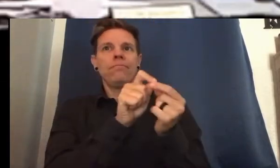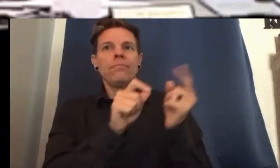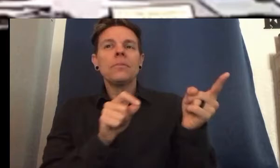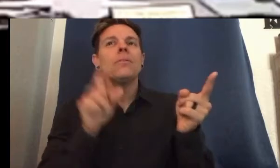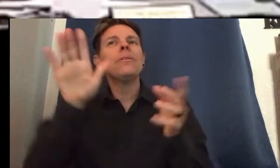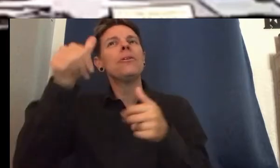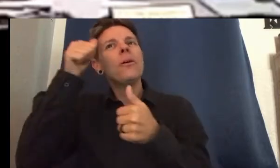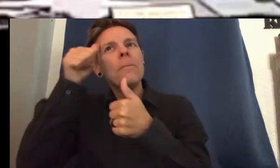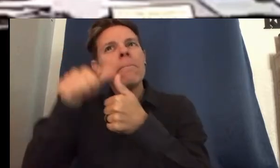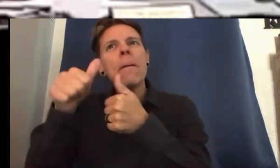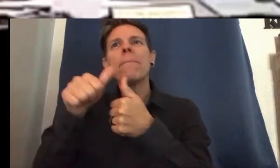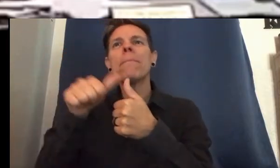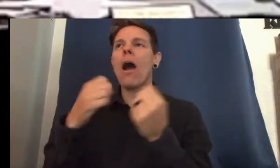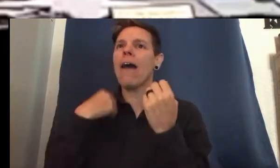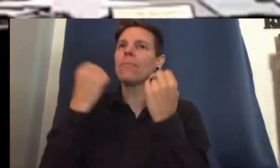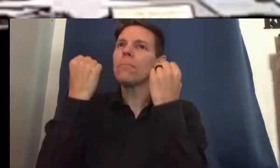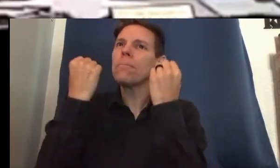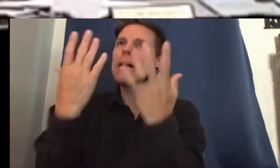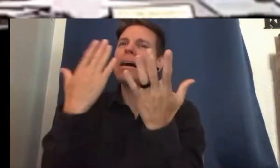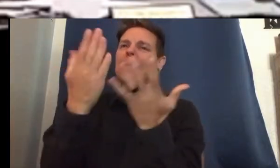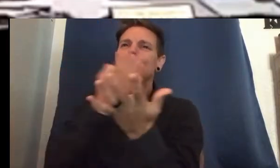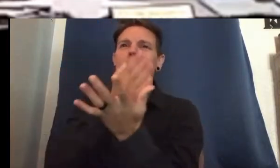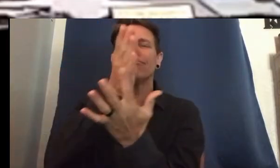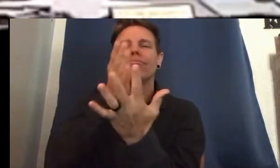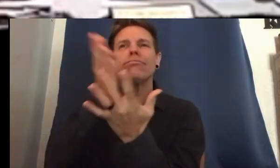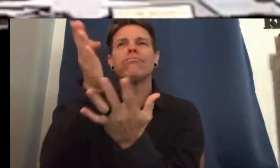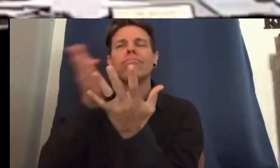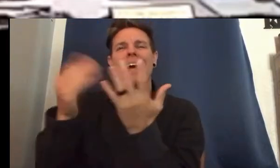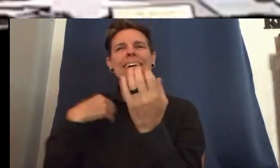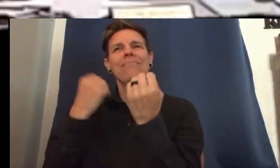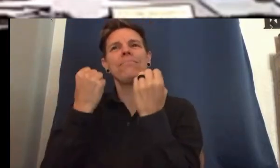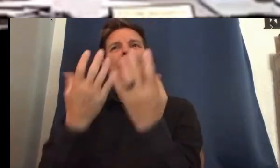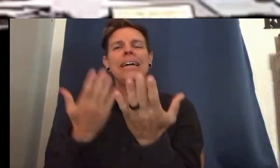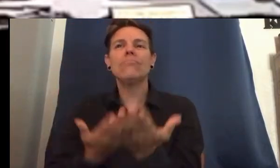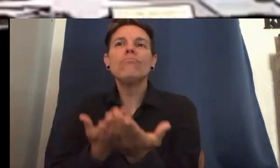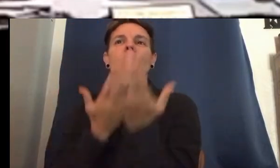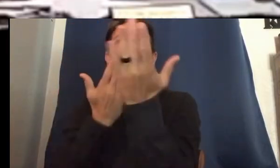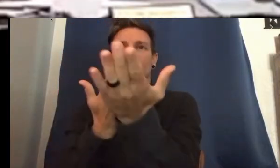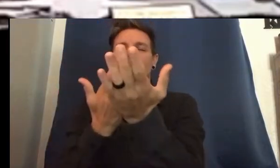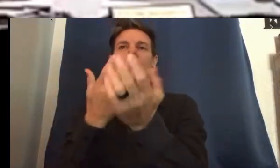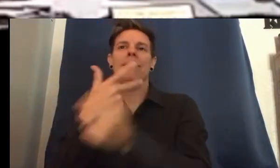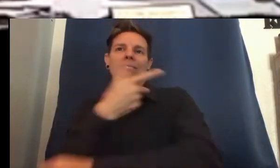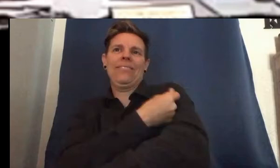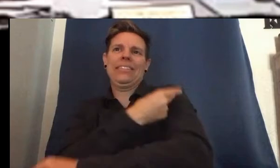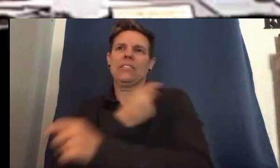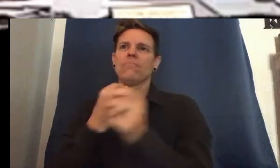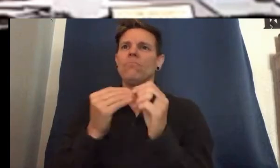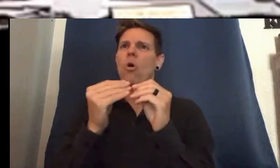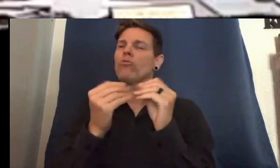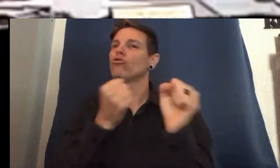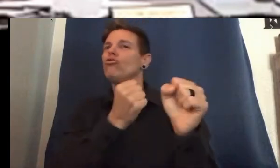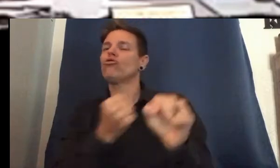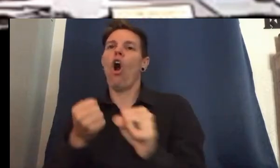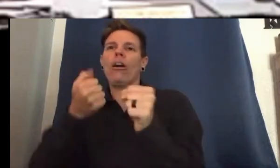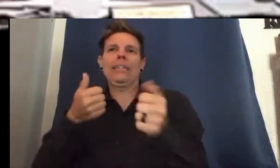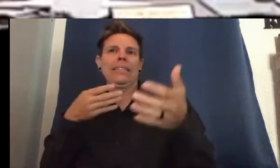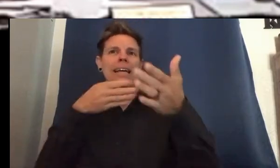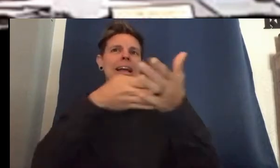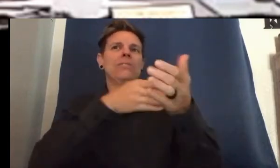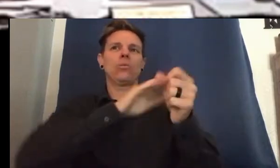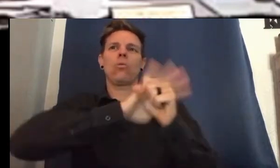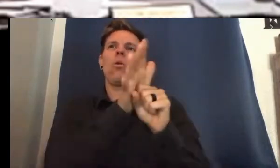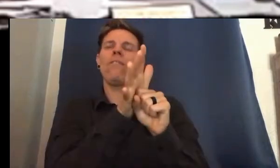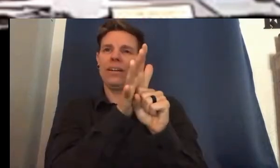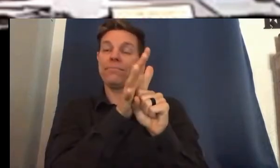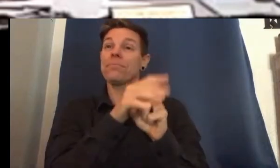multifactorial proposition before us. And so the vaccine is our strongest tool, but particularly as we see Delta, and we'll get into the